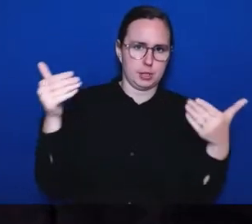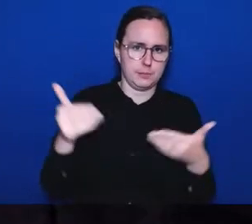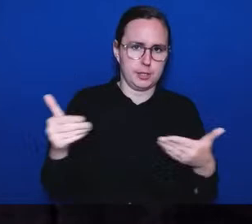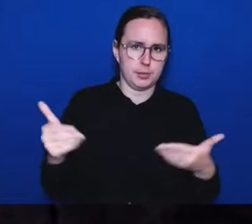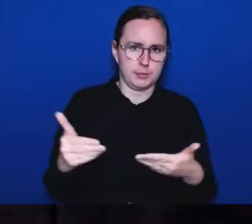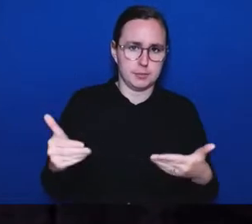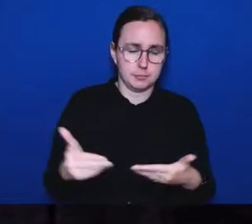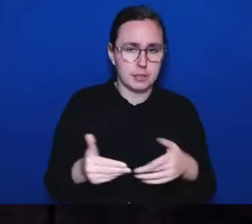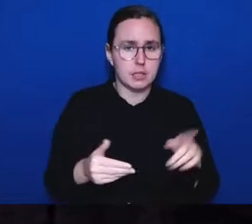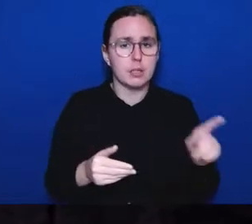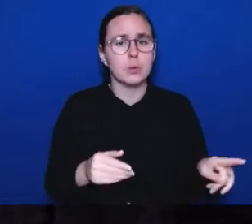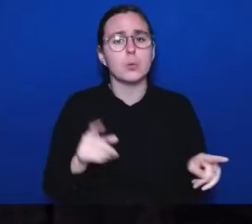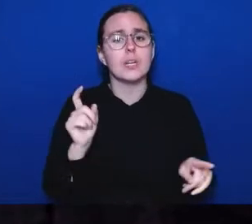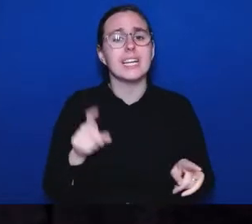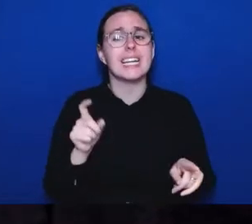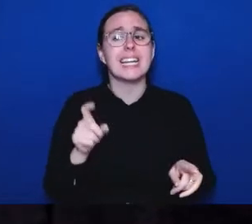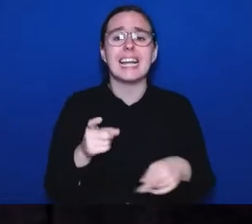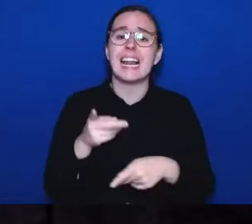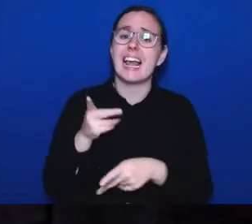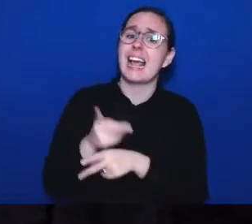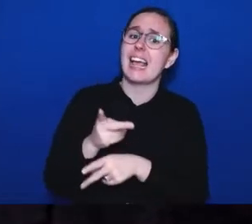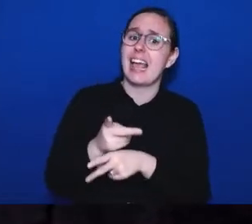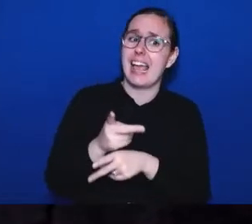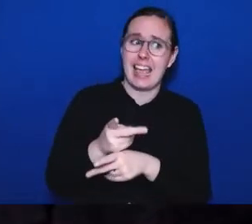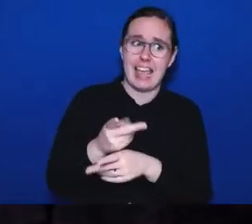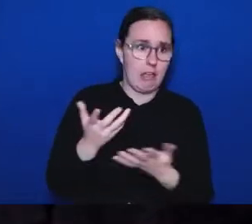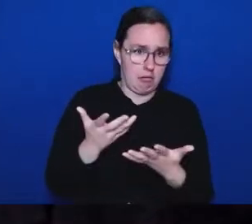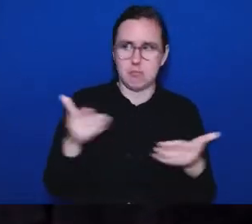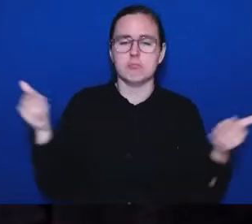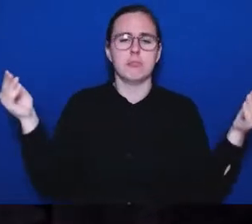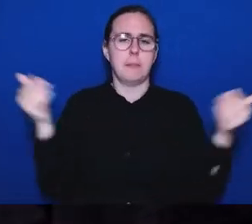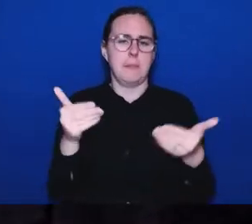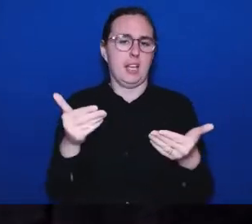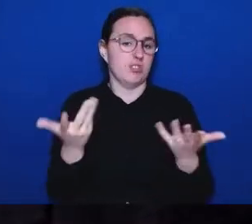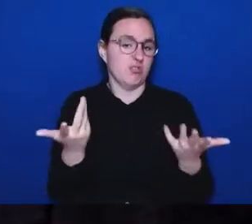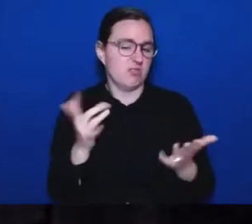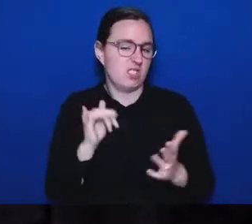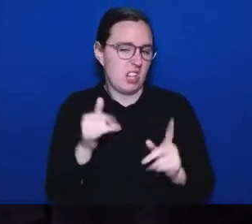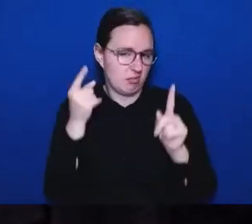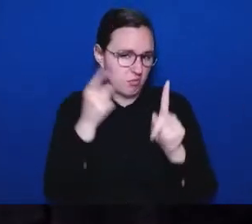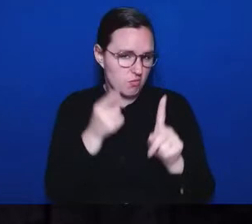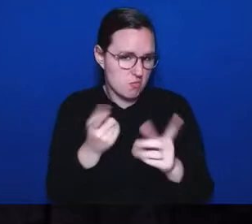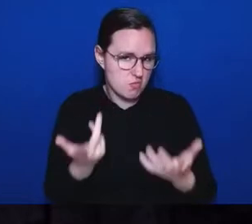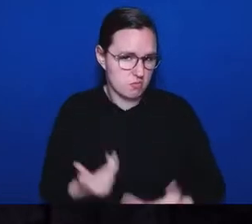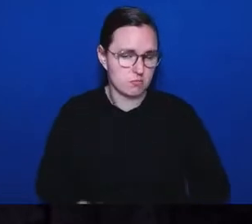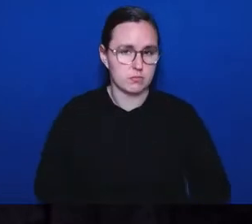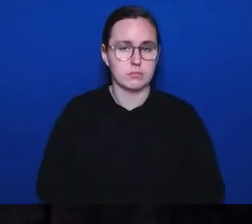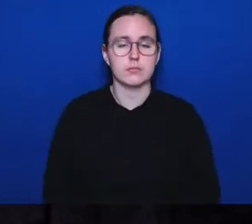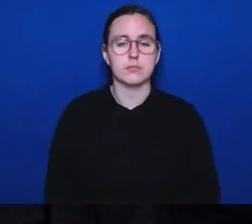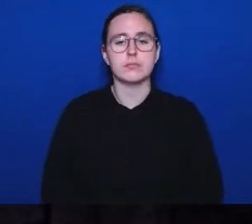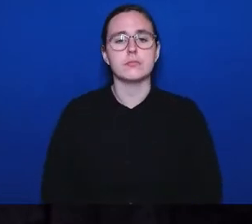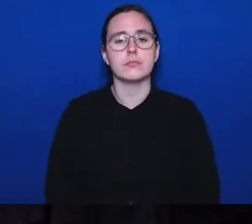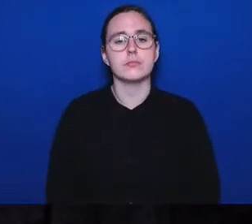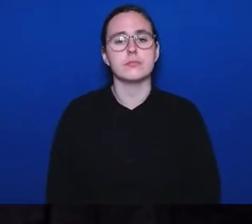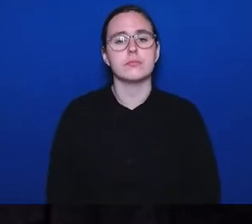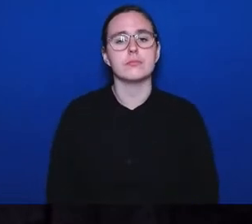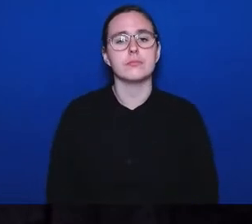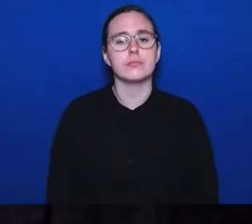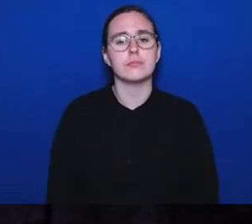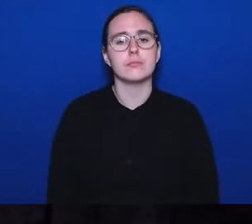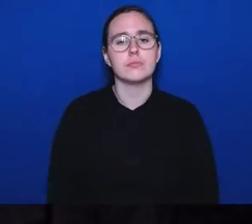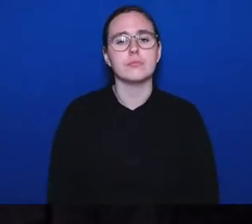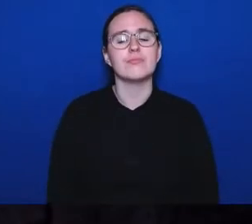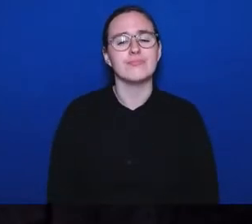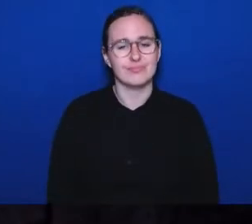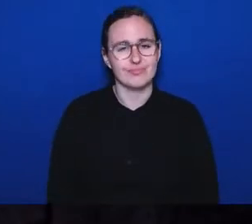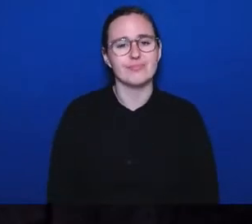get access to care. And that's important. And so we'll have, inevitably, there is a prioritization that occurs